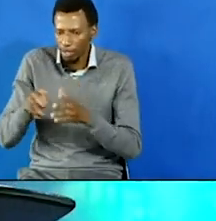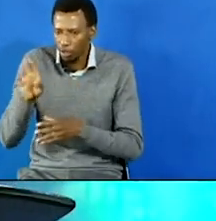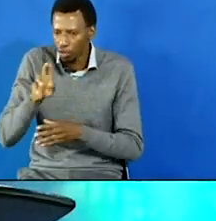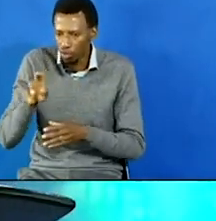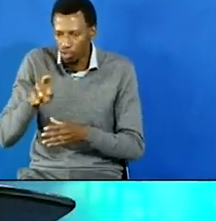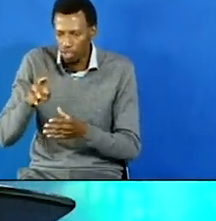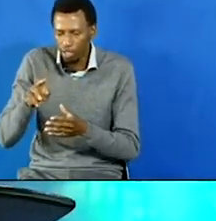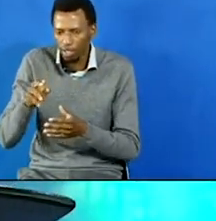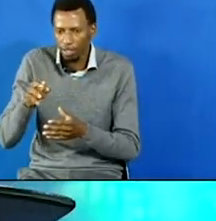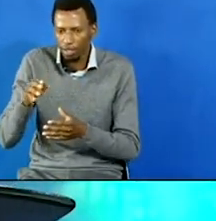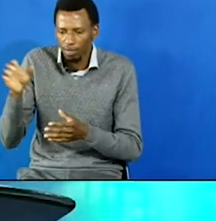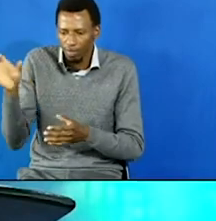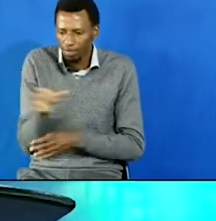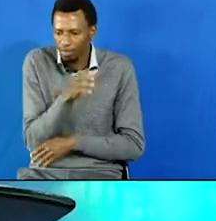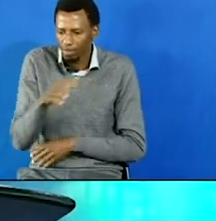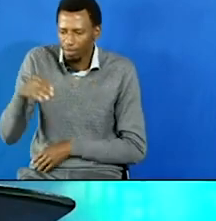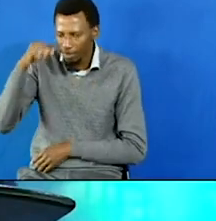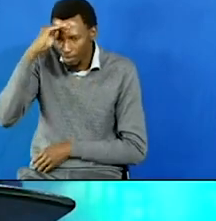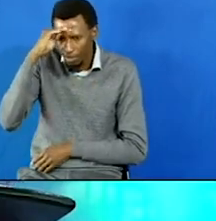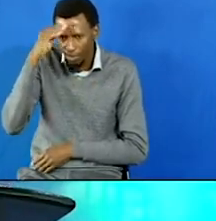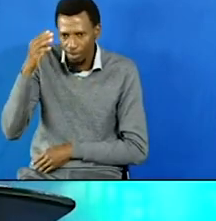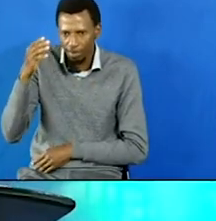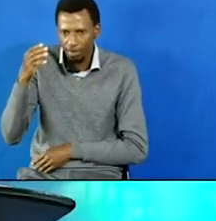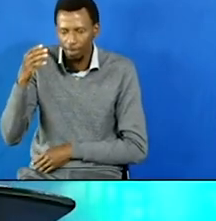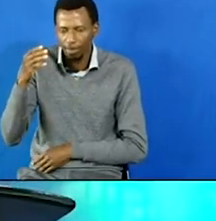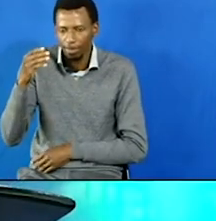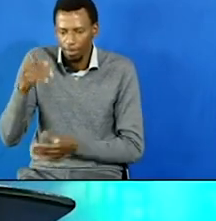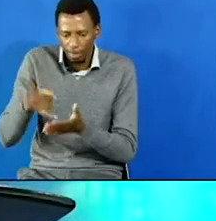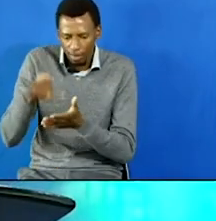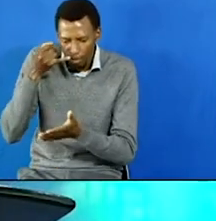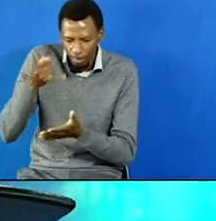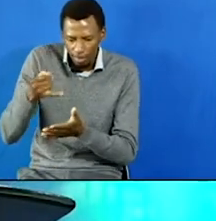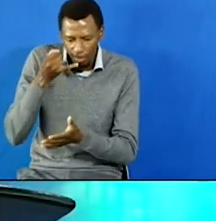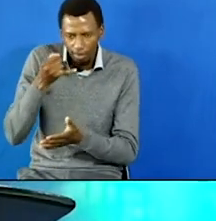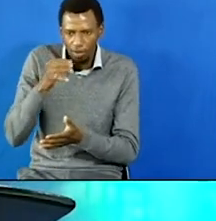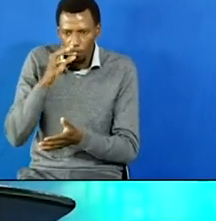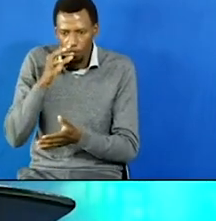I started abusing alcohol. I became a drug addict.